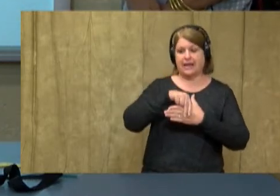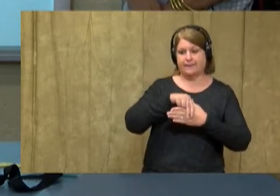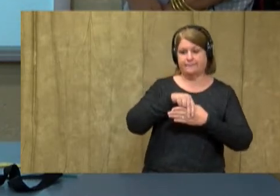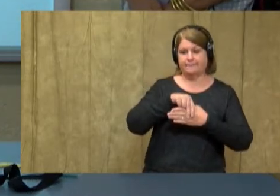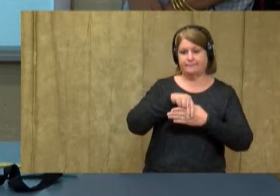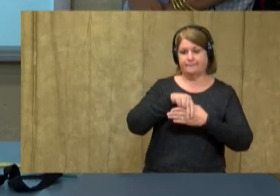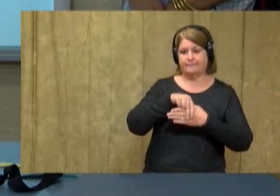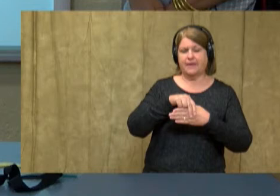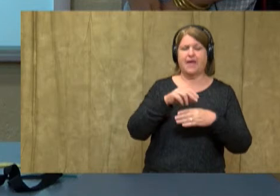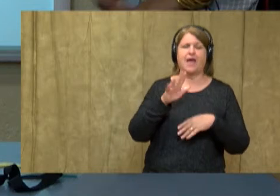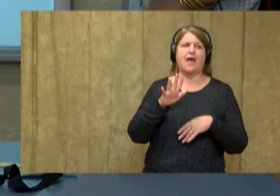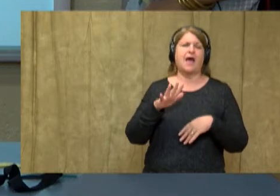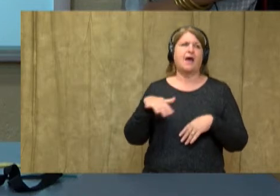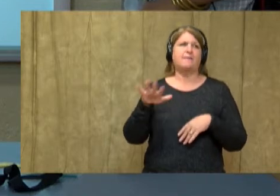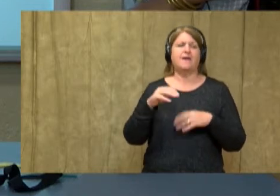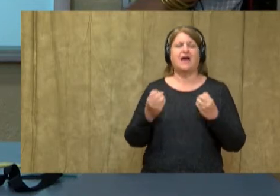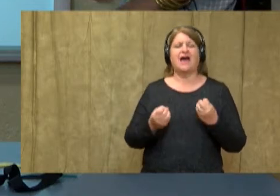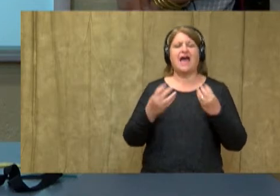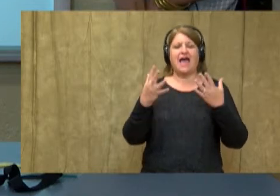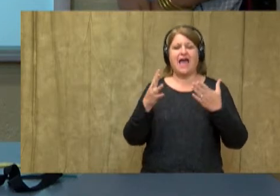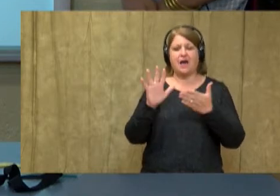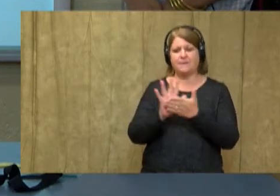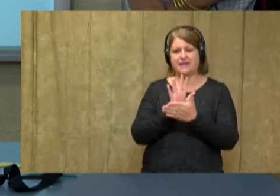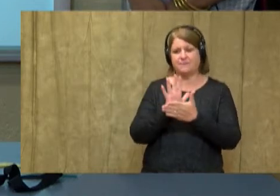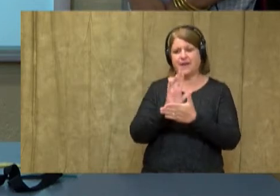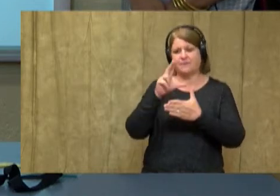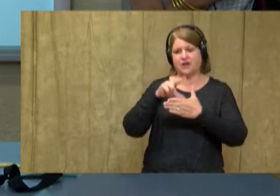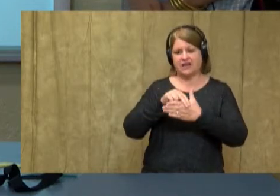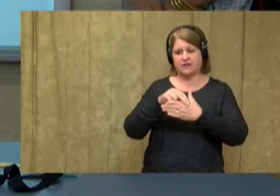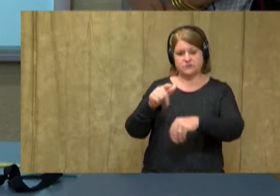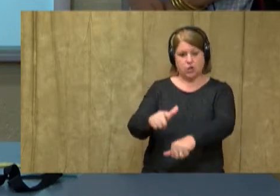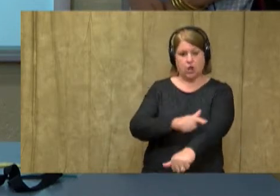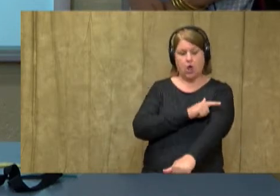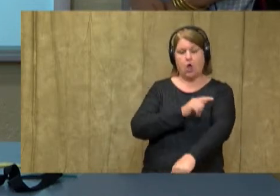About how many paper clips long is the watch?